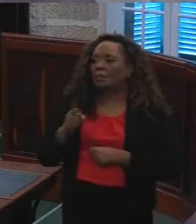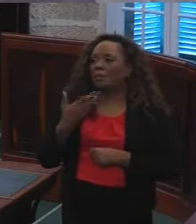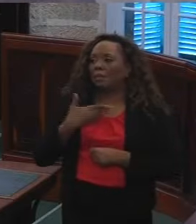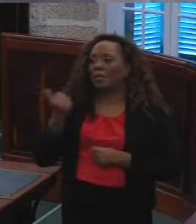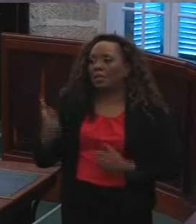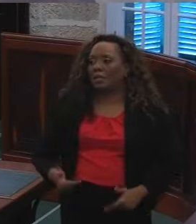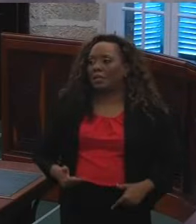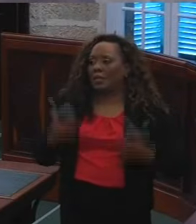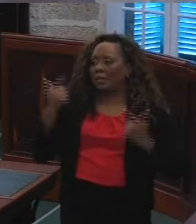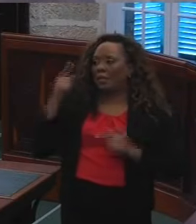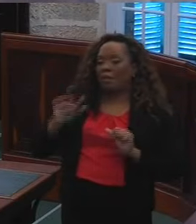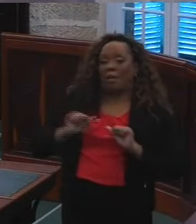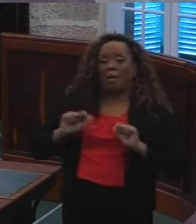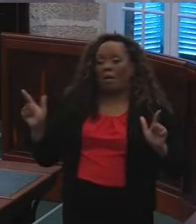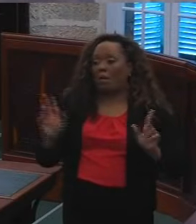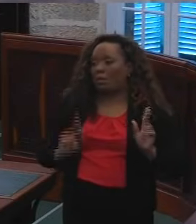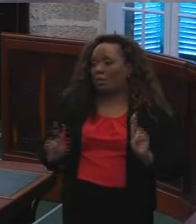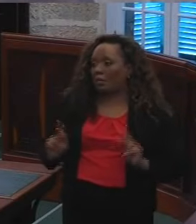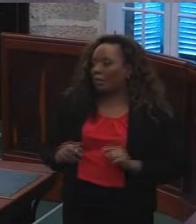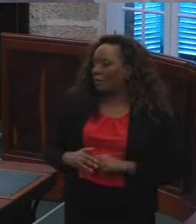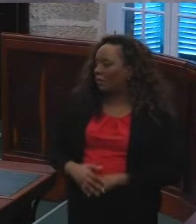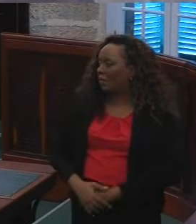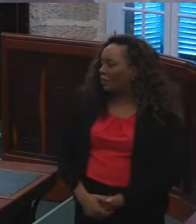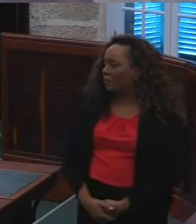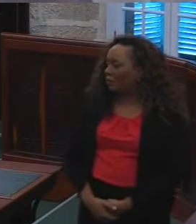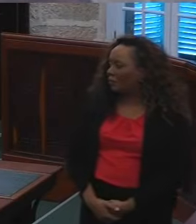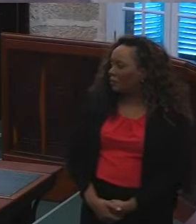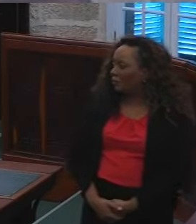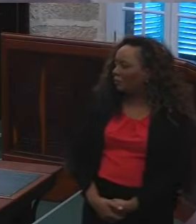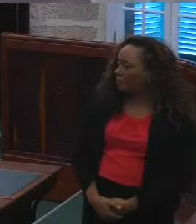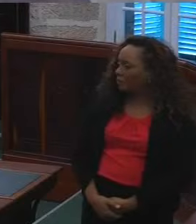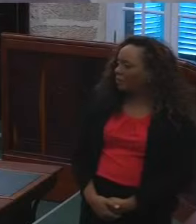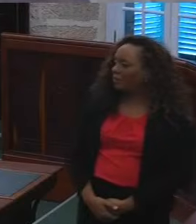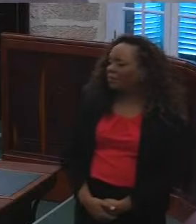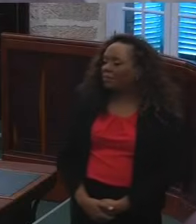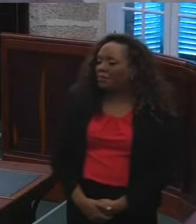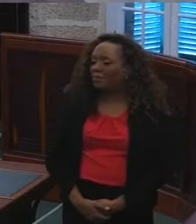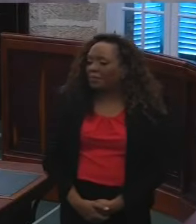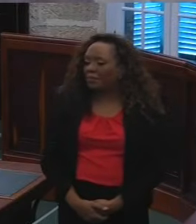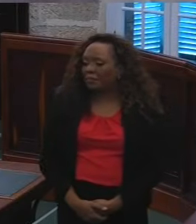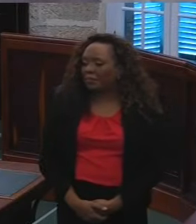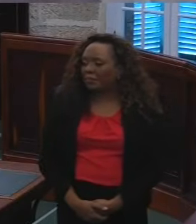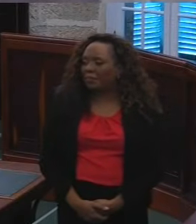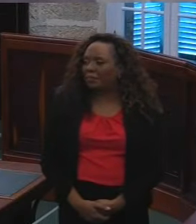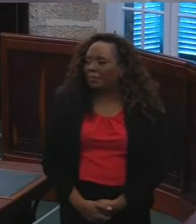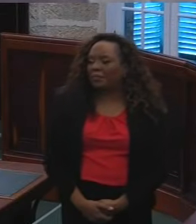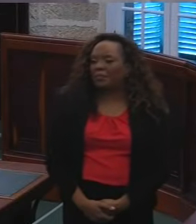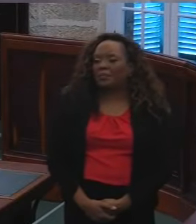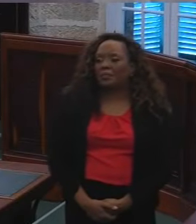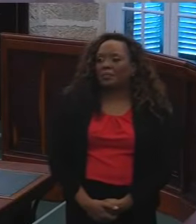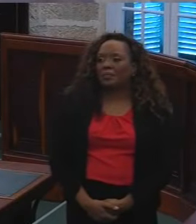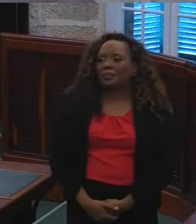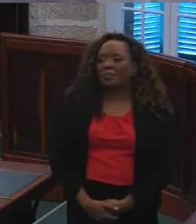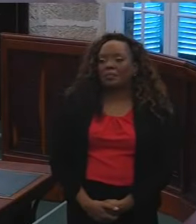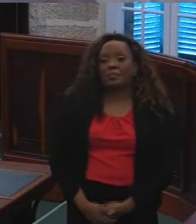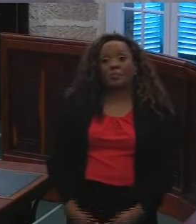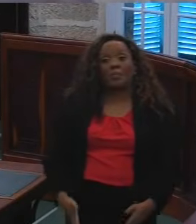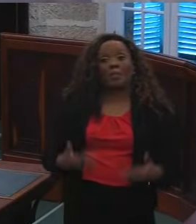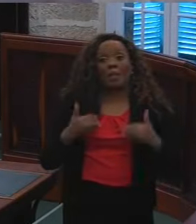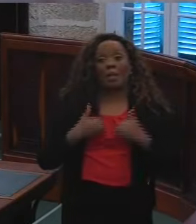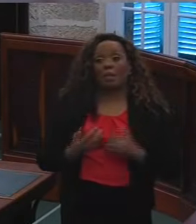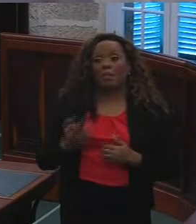our people. You could put the acronym to that, Mr. Speaker, sir. But we have 2 more facilities